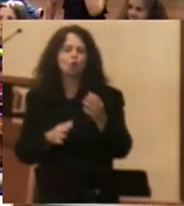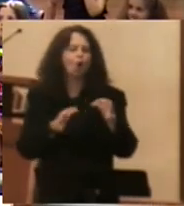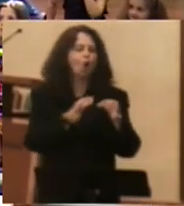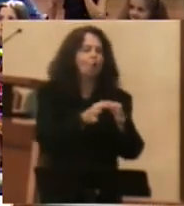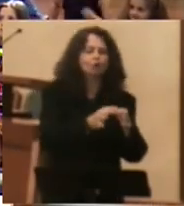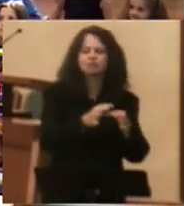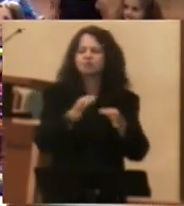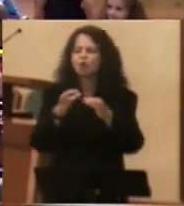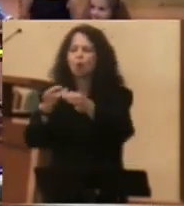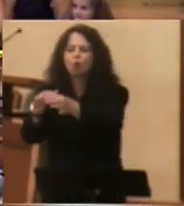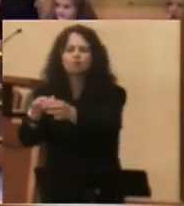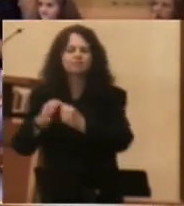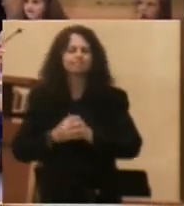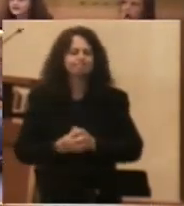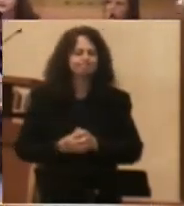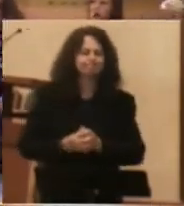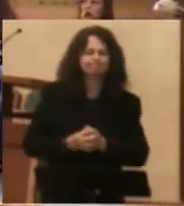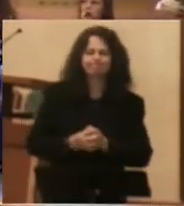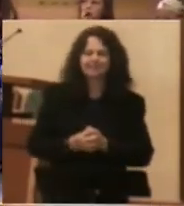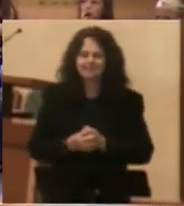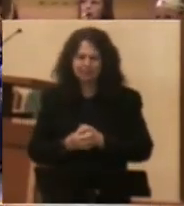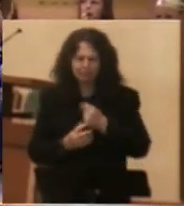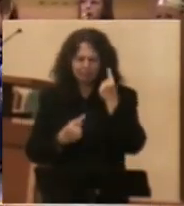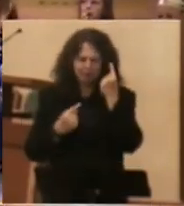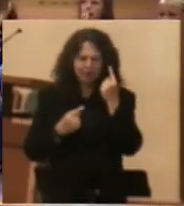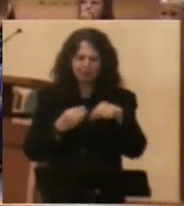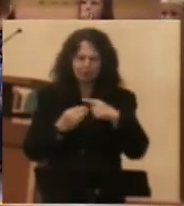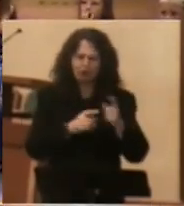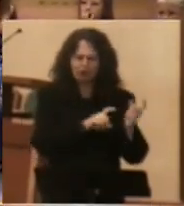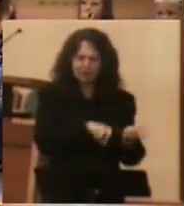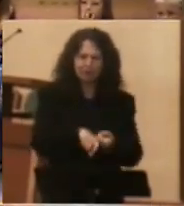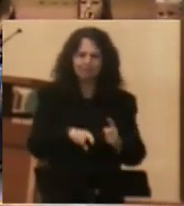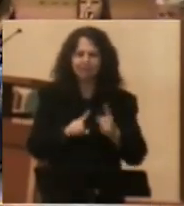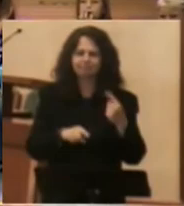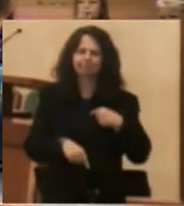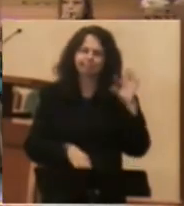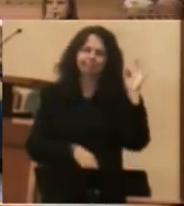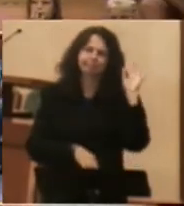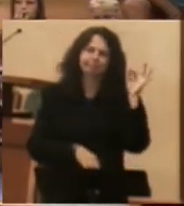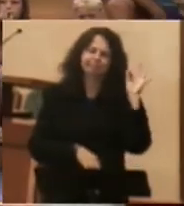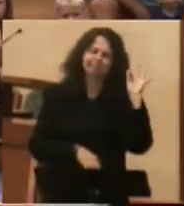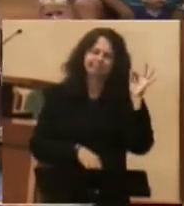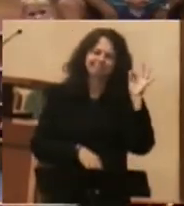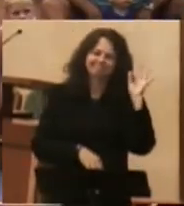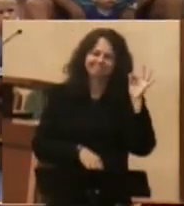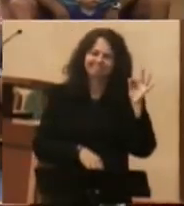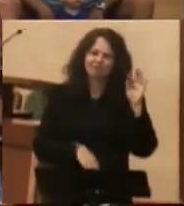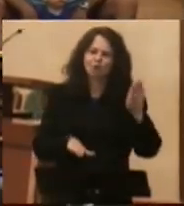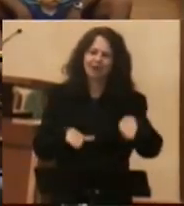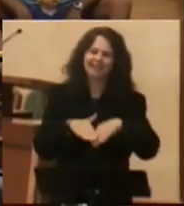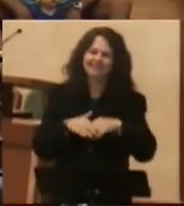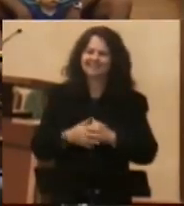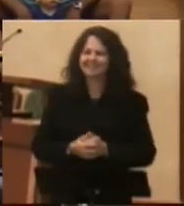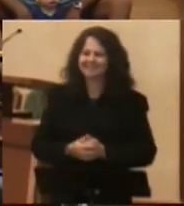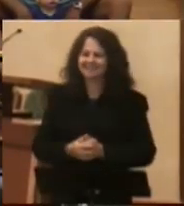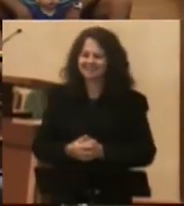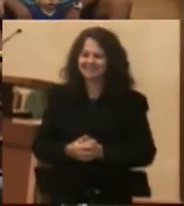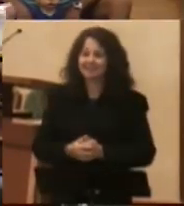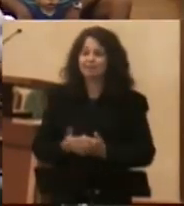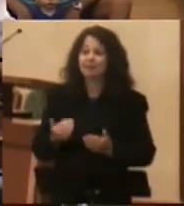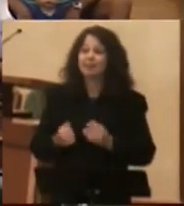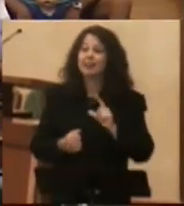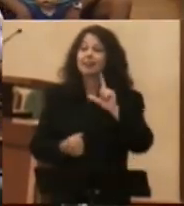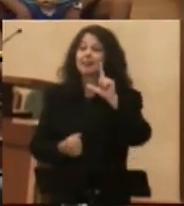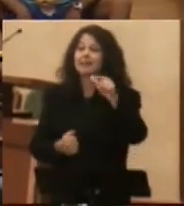balls rolled through our wedding. Today's a nice day. I think today, I understand that maybe a little later today